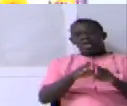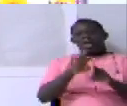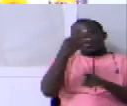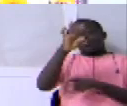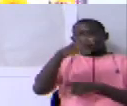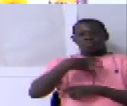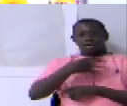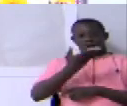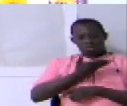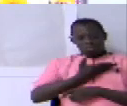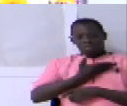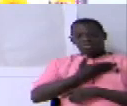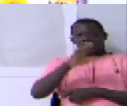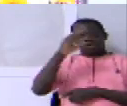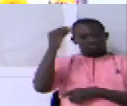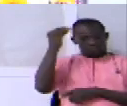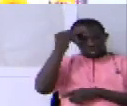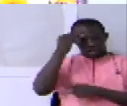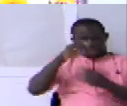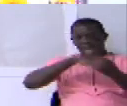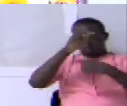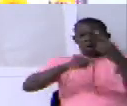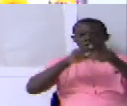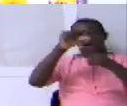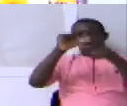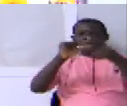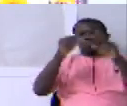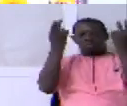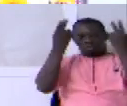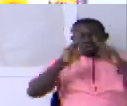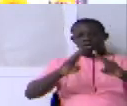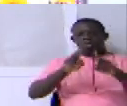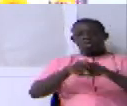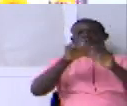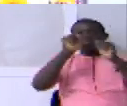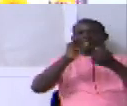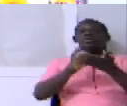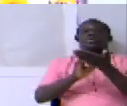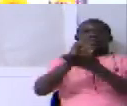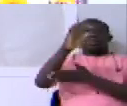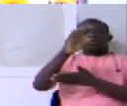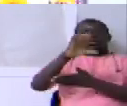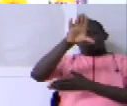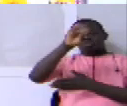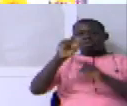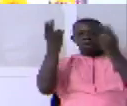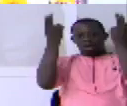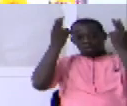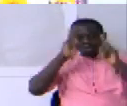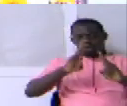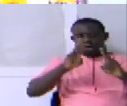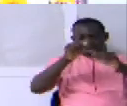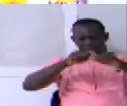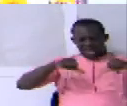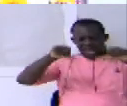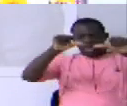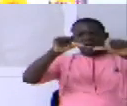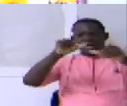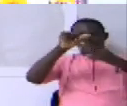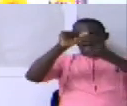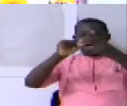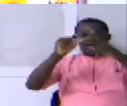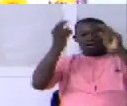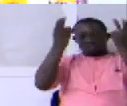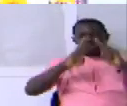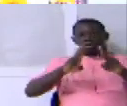to have knowledge on this act, they would have sent us to do the legal parts of the act also. But we were not